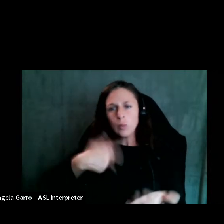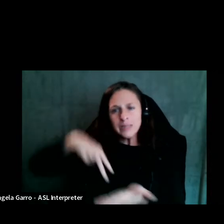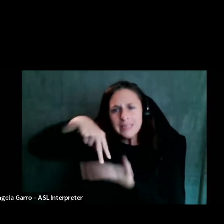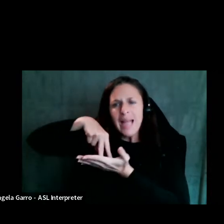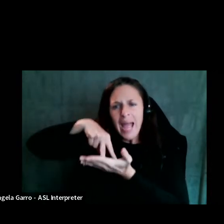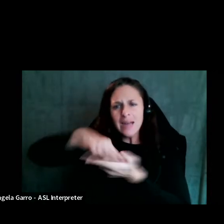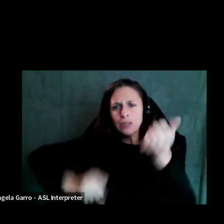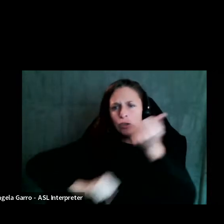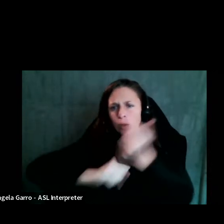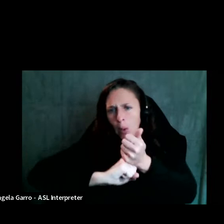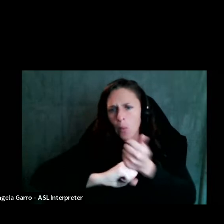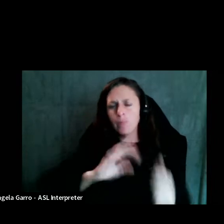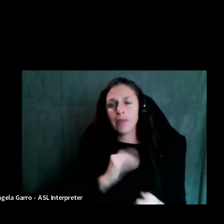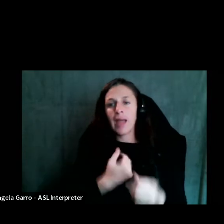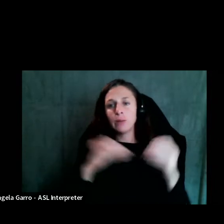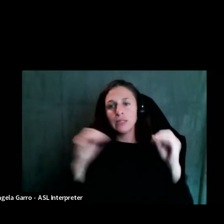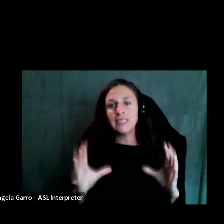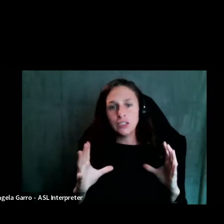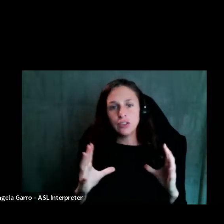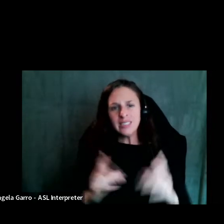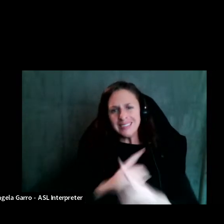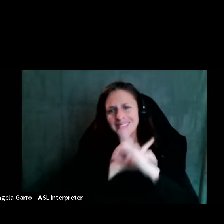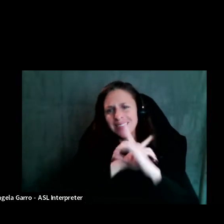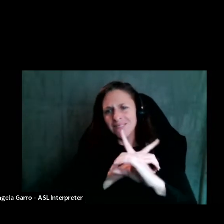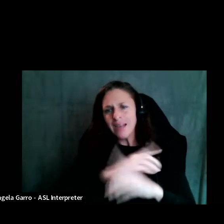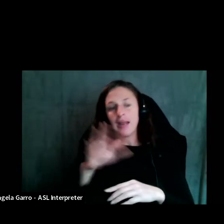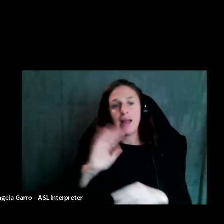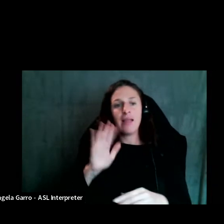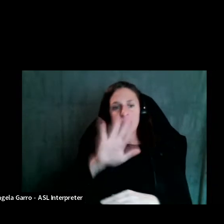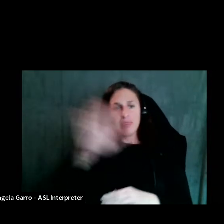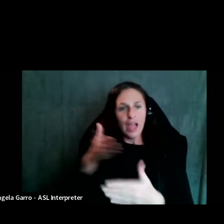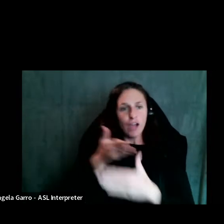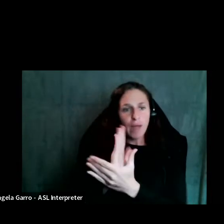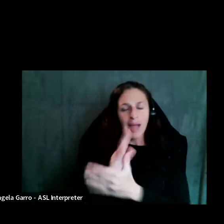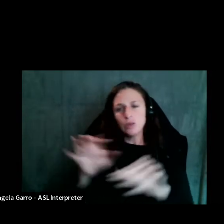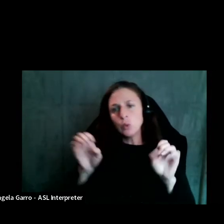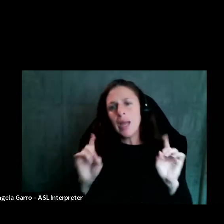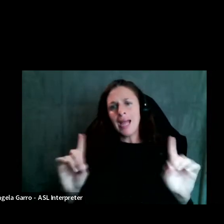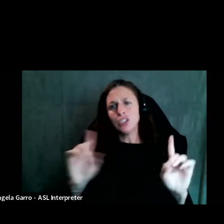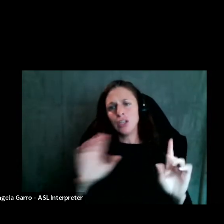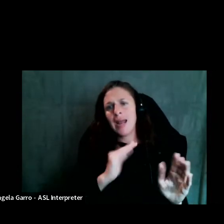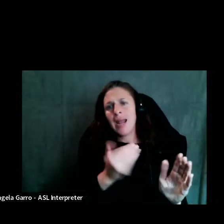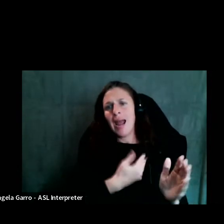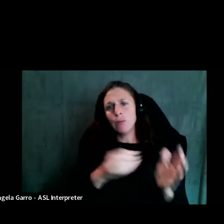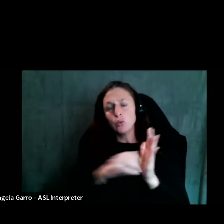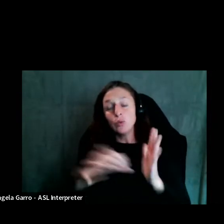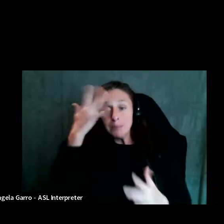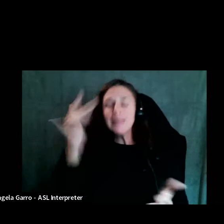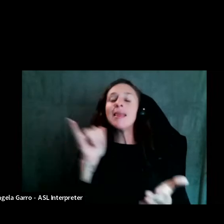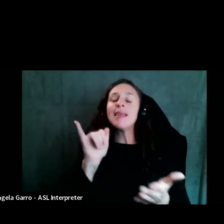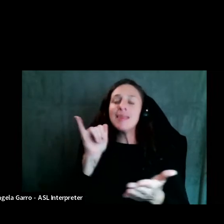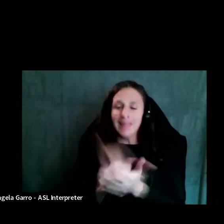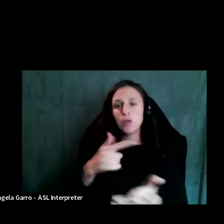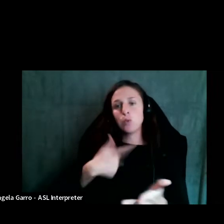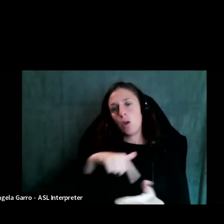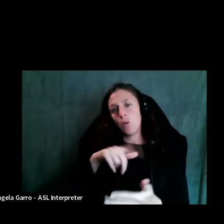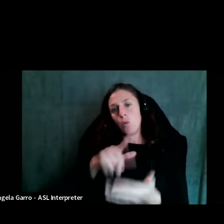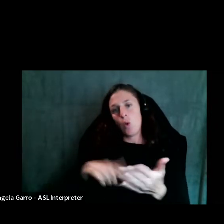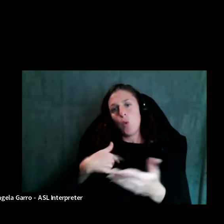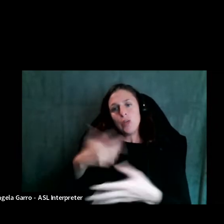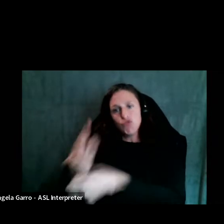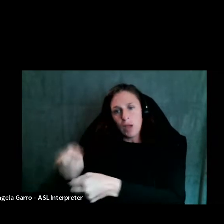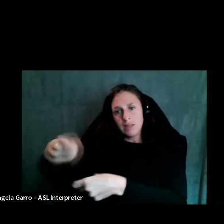our teachers and defend their rights to educate our students, because that's what we trust them to do. Thank